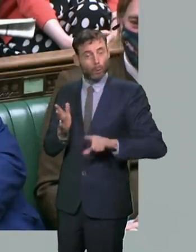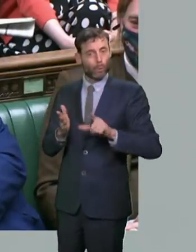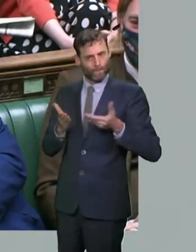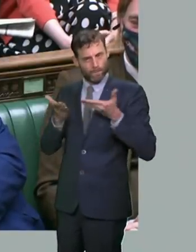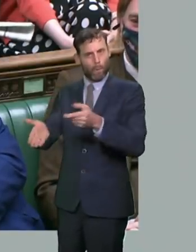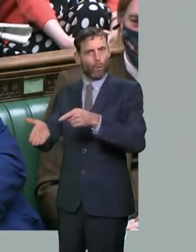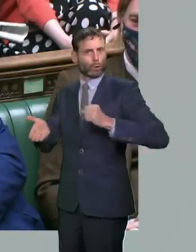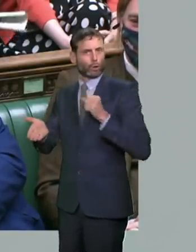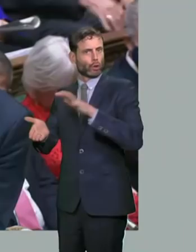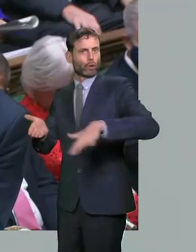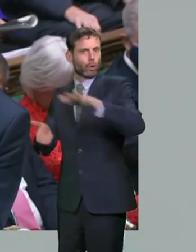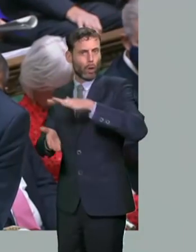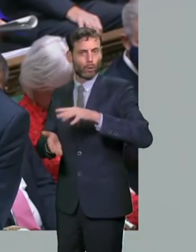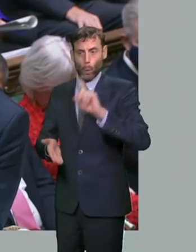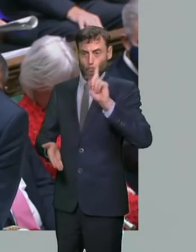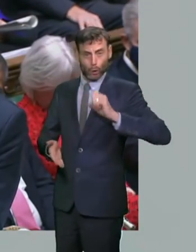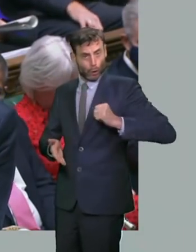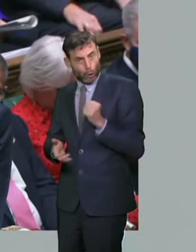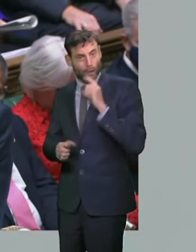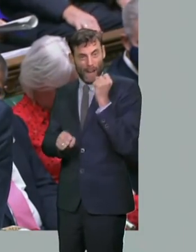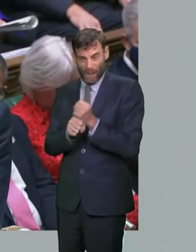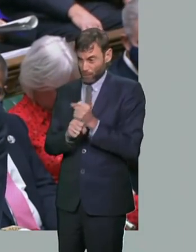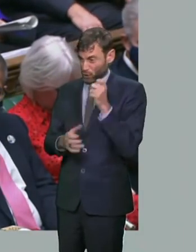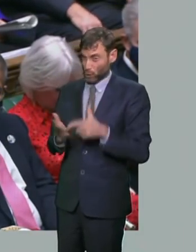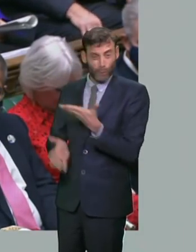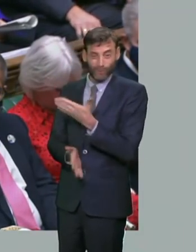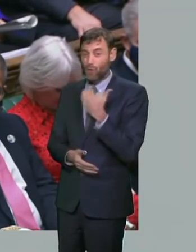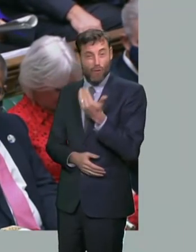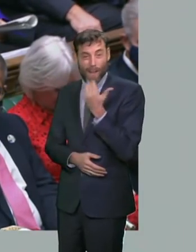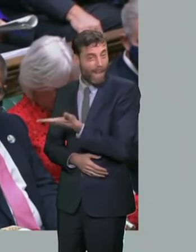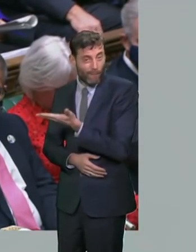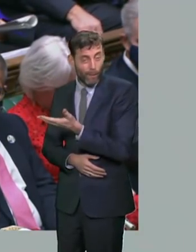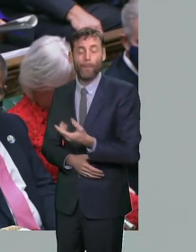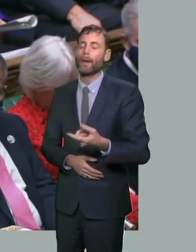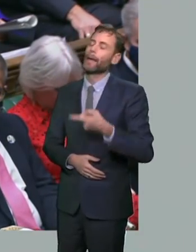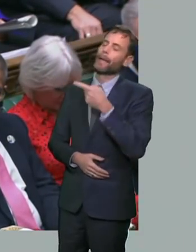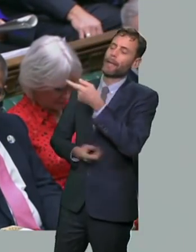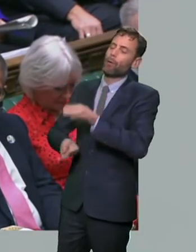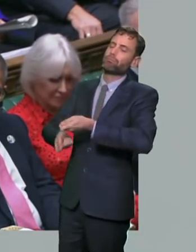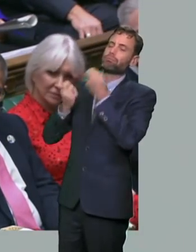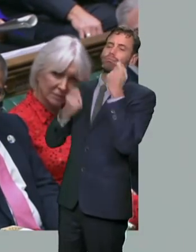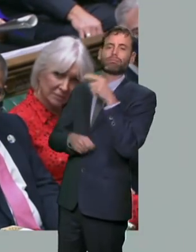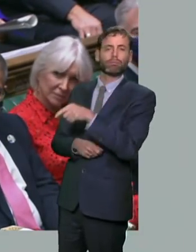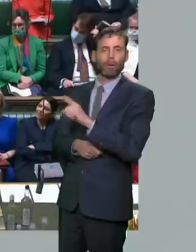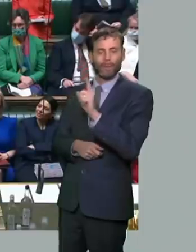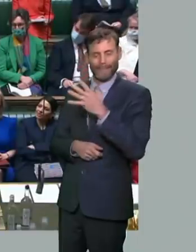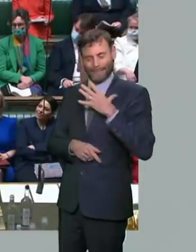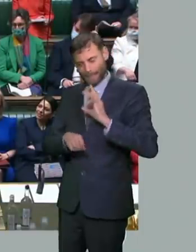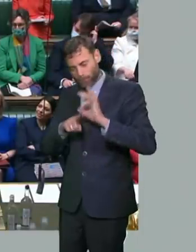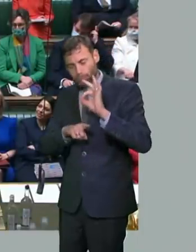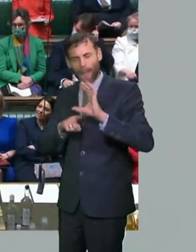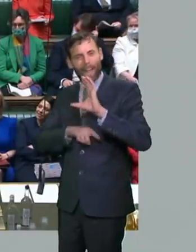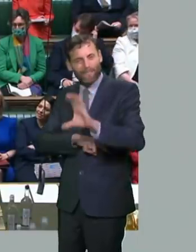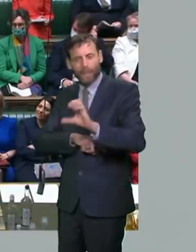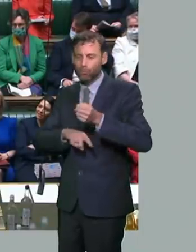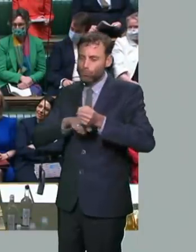And what the Scottish government is doing for the people of Scotland, which isn't enough, Mr. Speaker. But what we will do, he talks about infrastructure investment, and I can